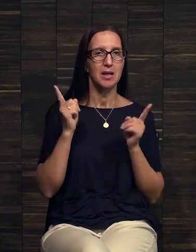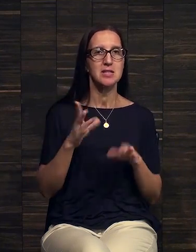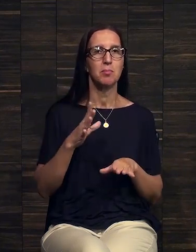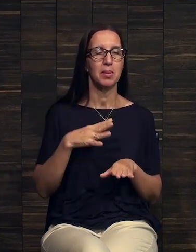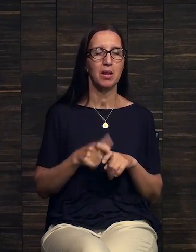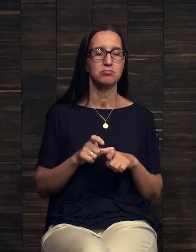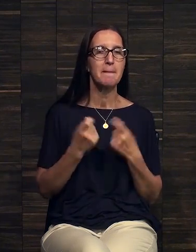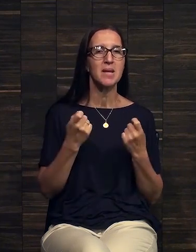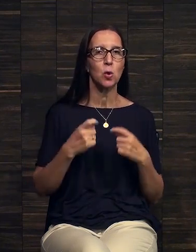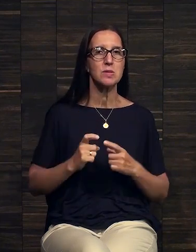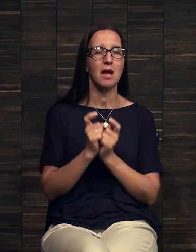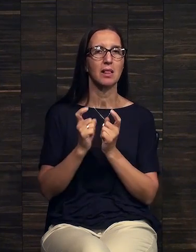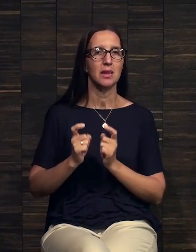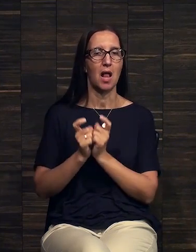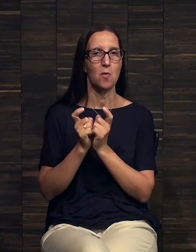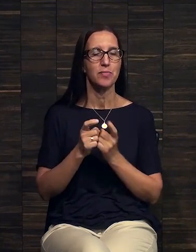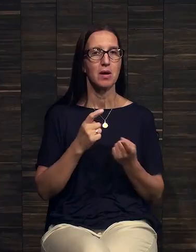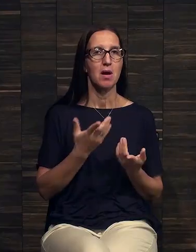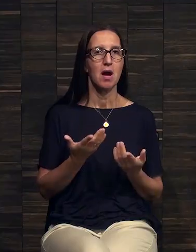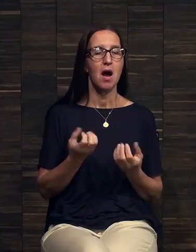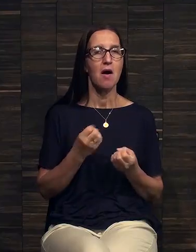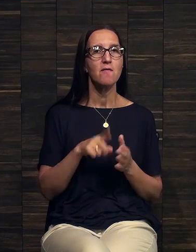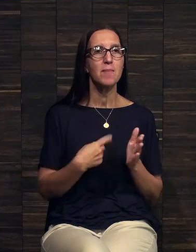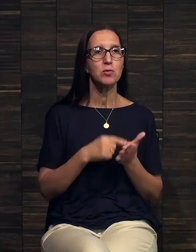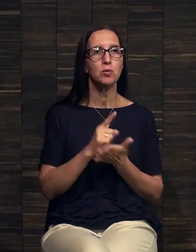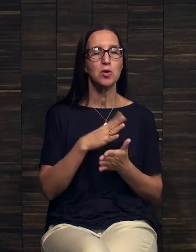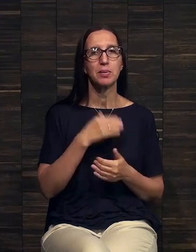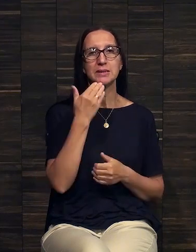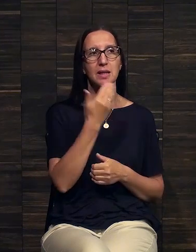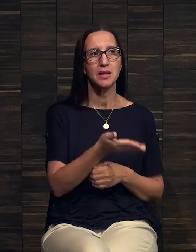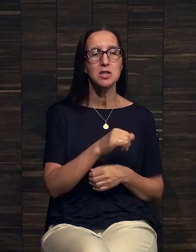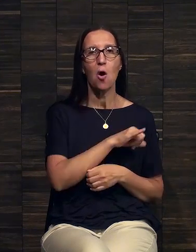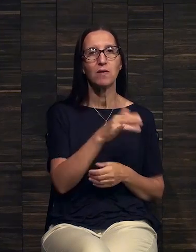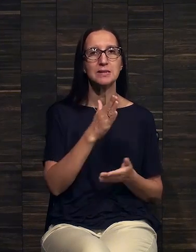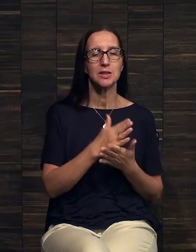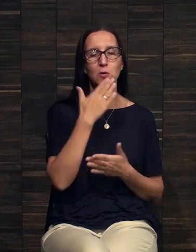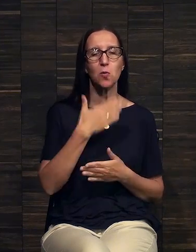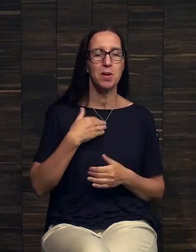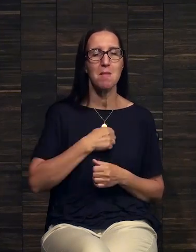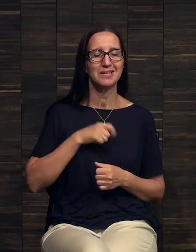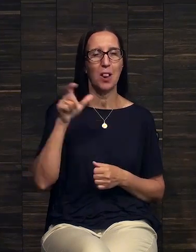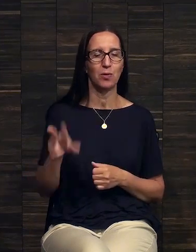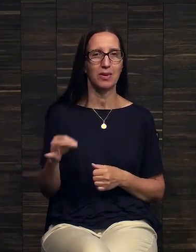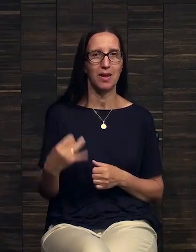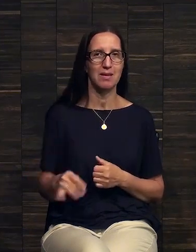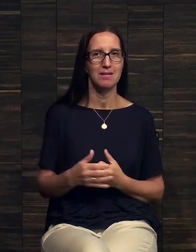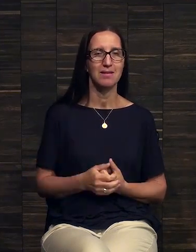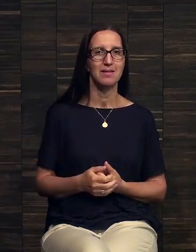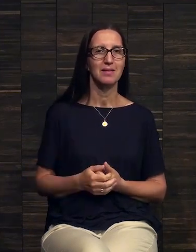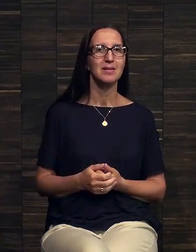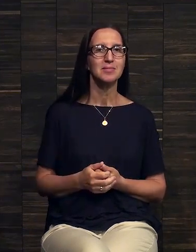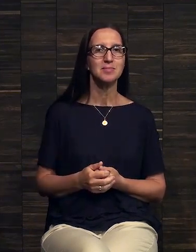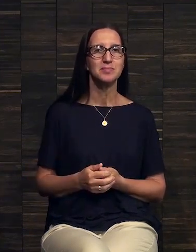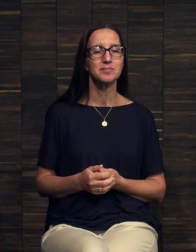This is the price tag, and each price markup is a micro scandal. Do you have your favorite enemy?